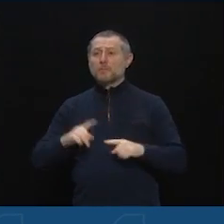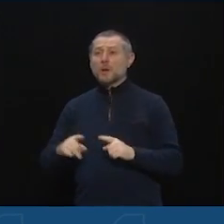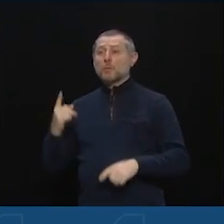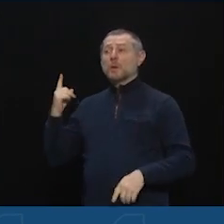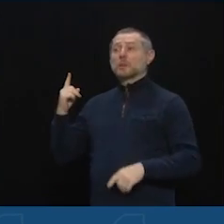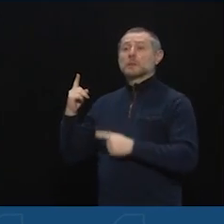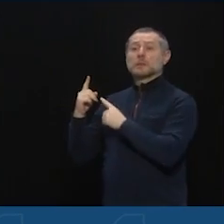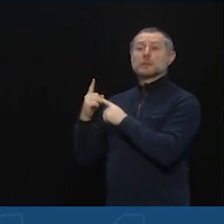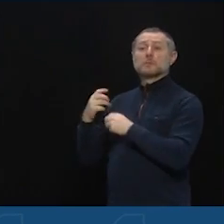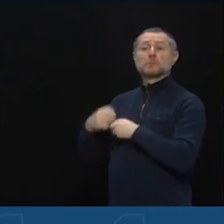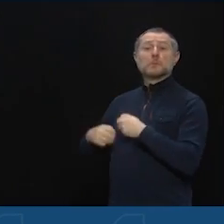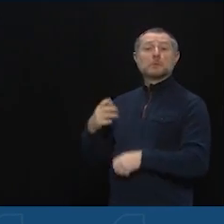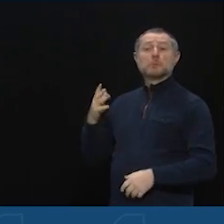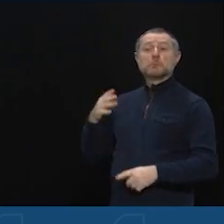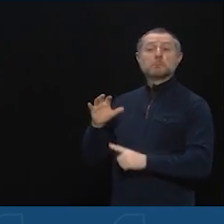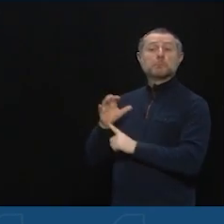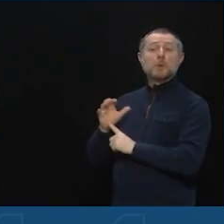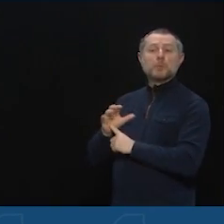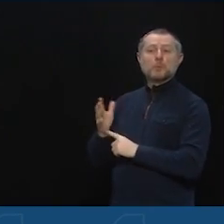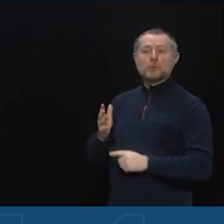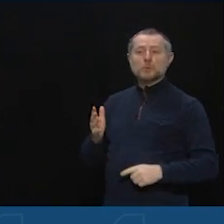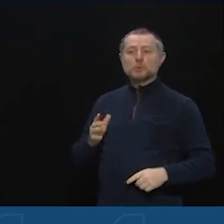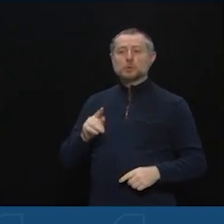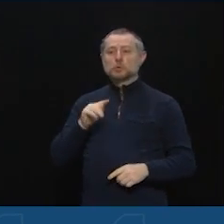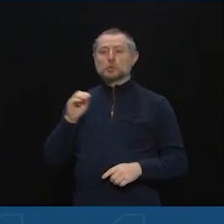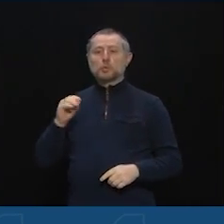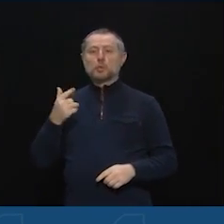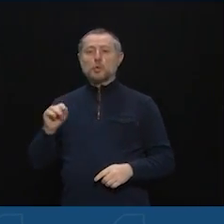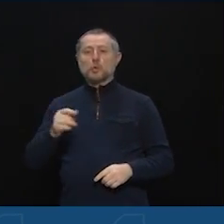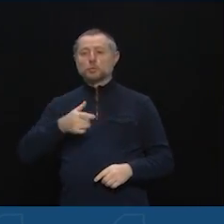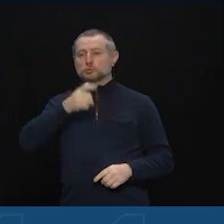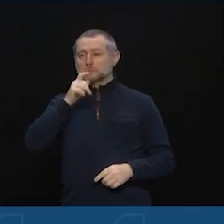went viral was to-go drinks. And